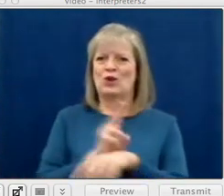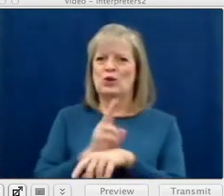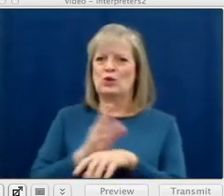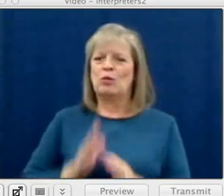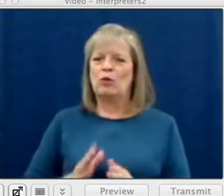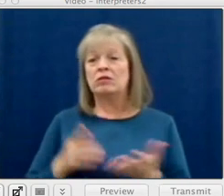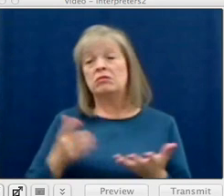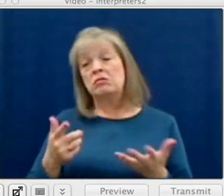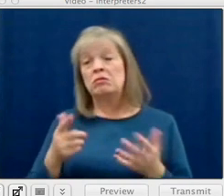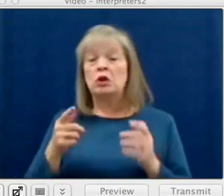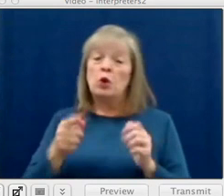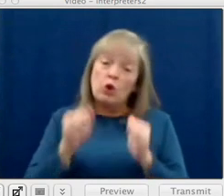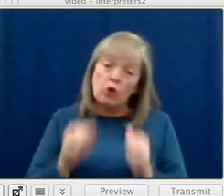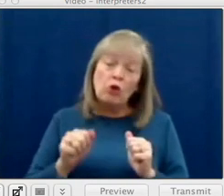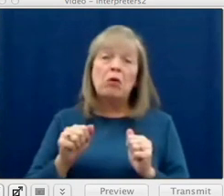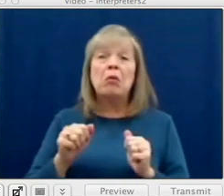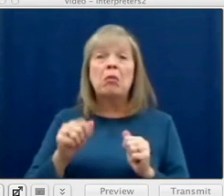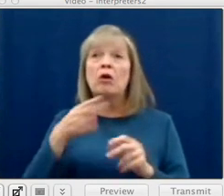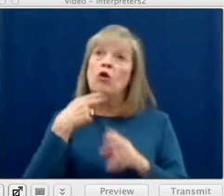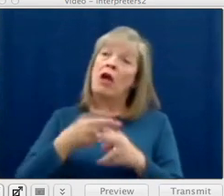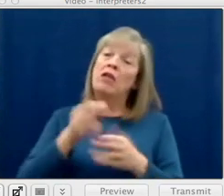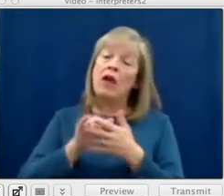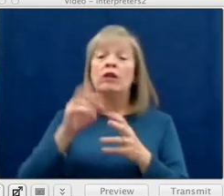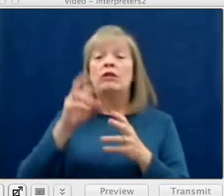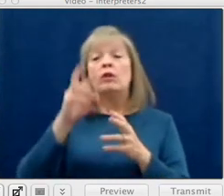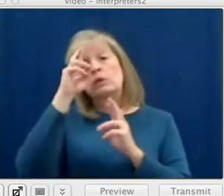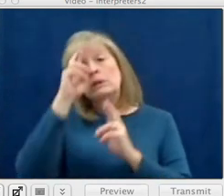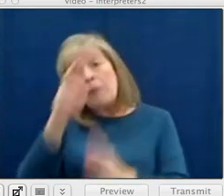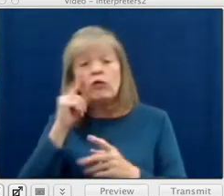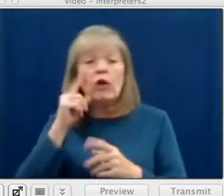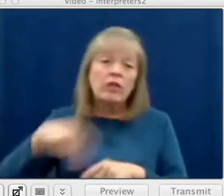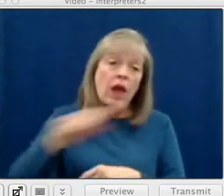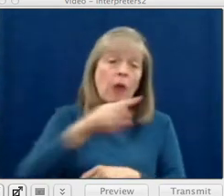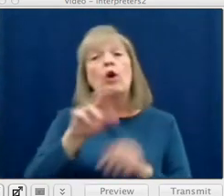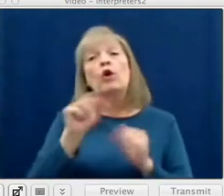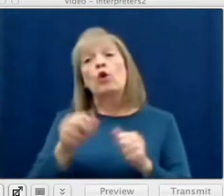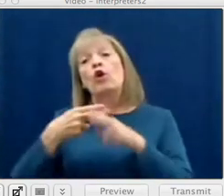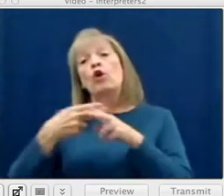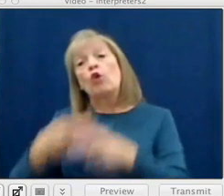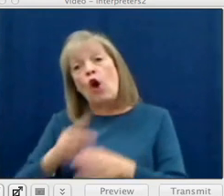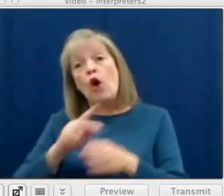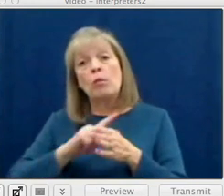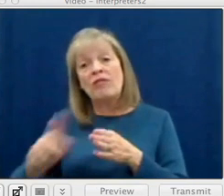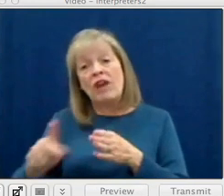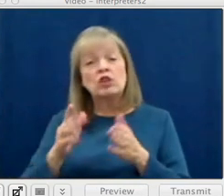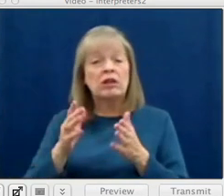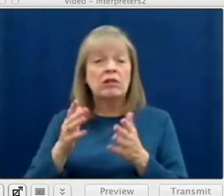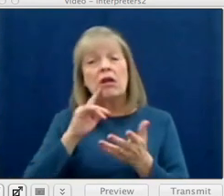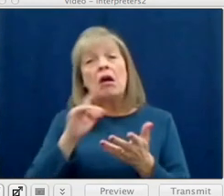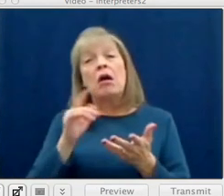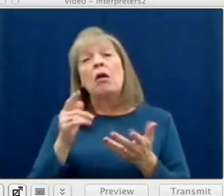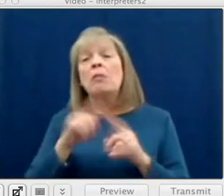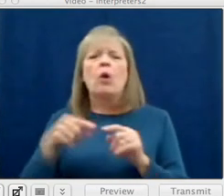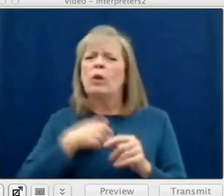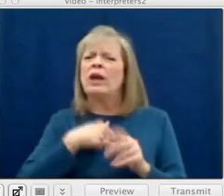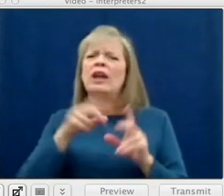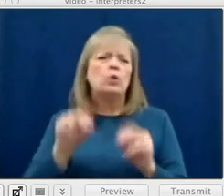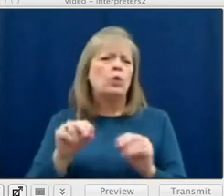call that respect for consumers, or you can call it professionalism, but I think education of consumers is something we do pretty frequently, and I would suggest that